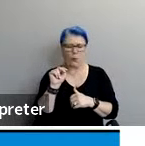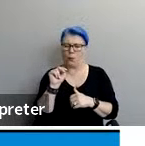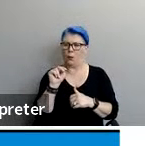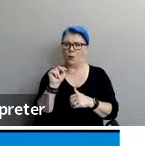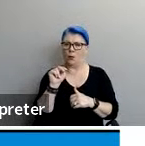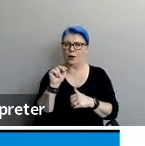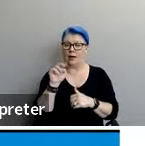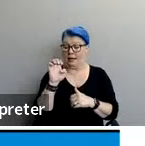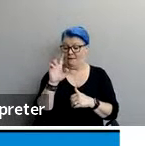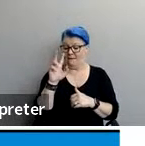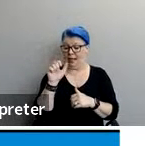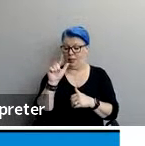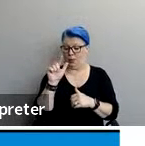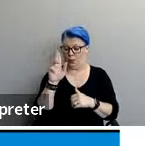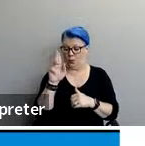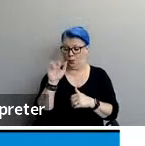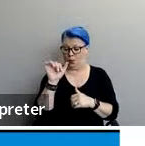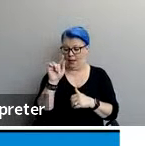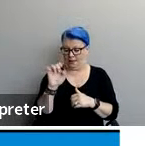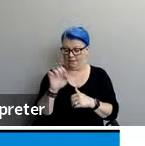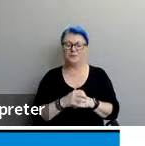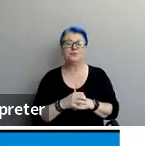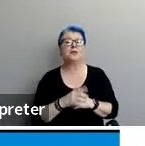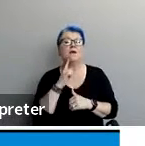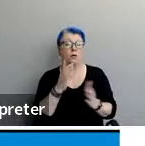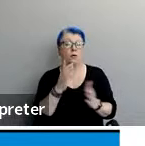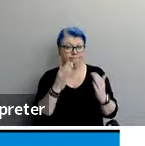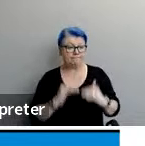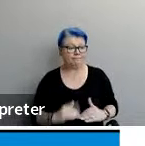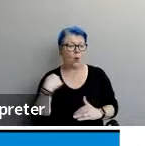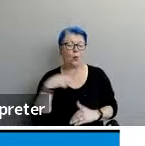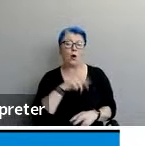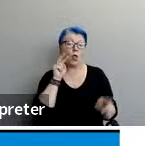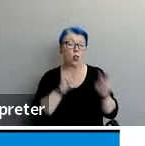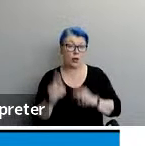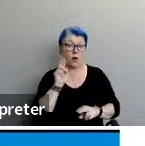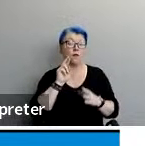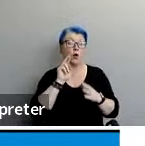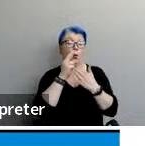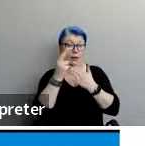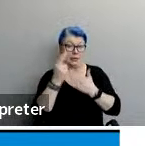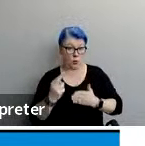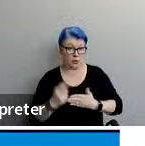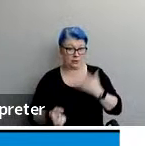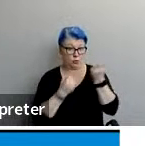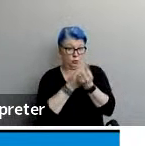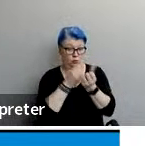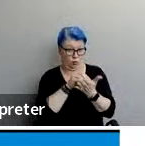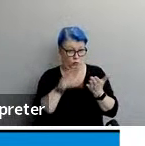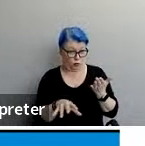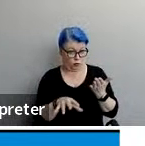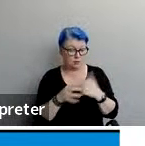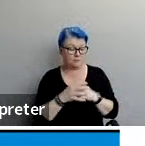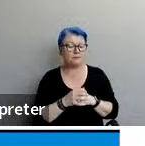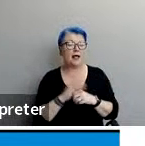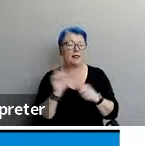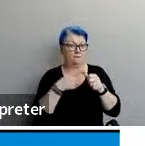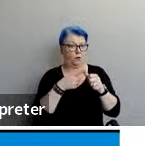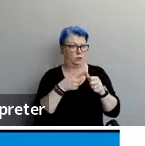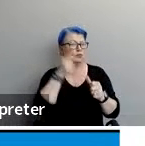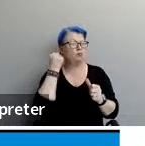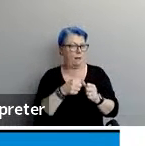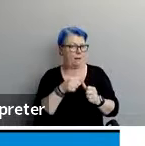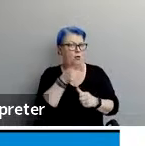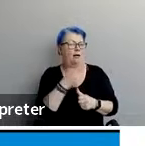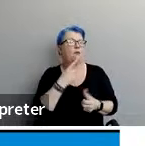For goal 2, we're looking at resources to support our students. So that very first one, you'll remember that that